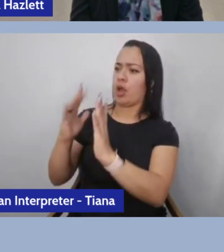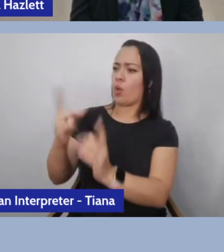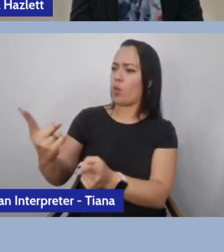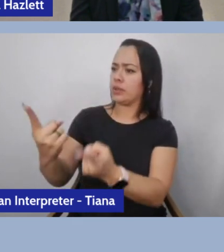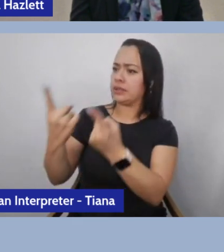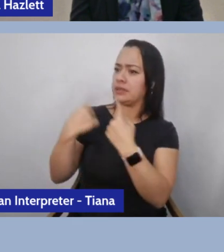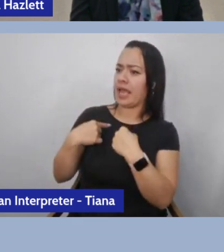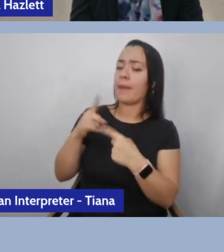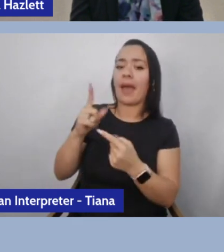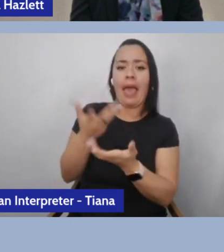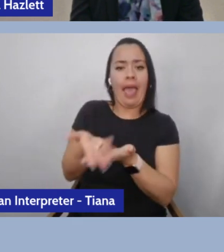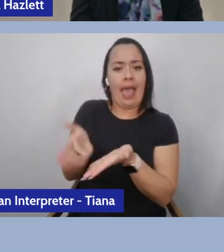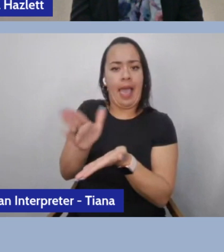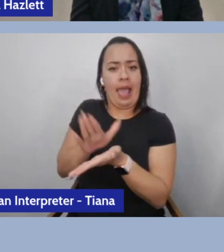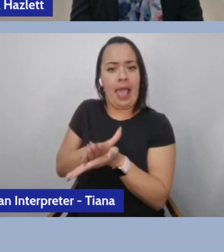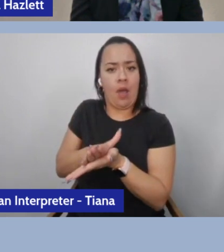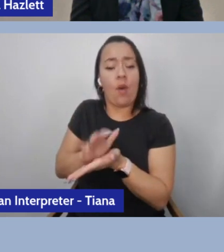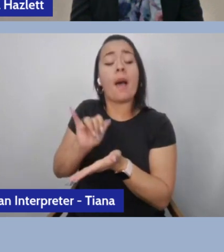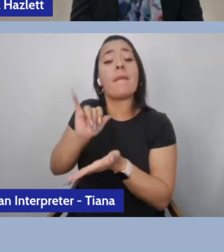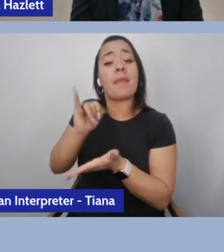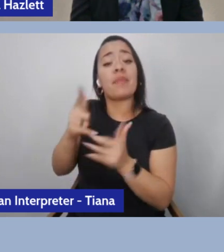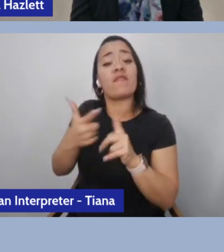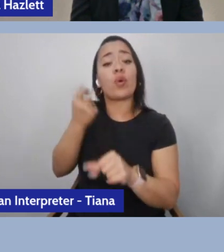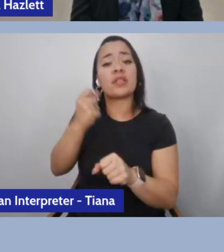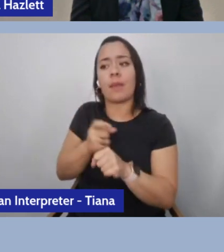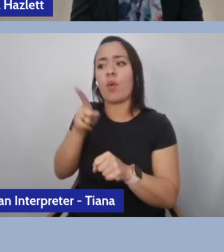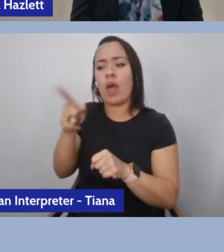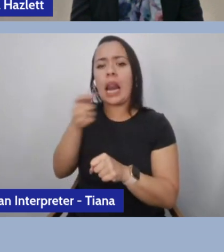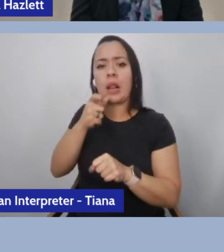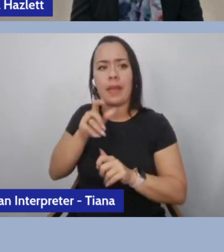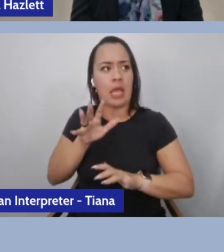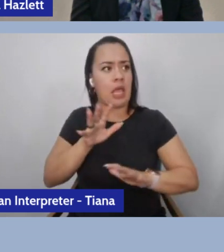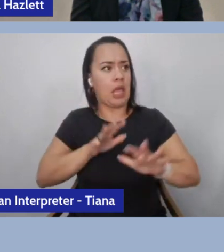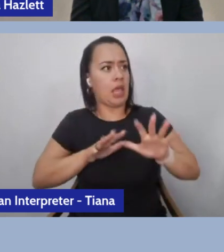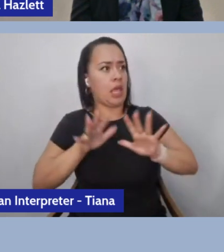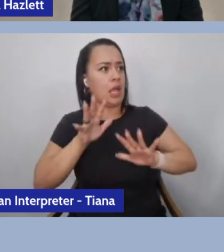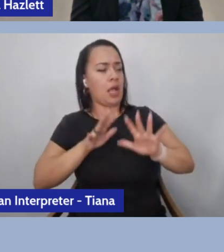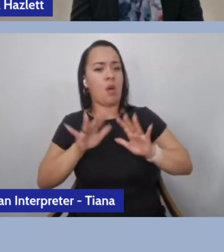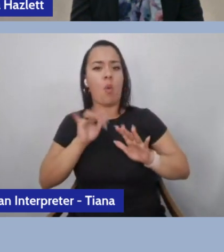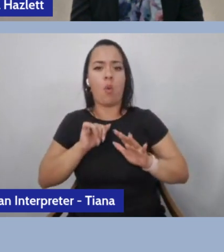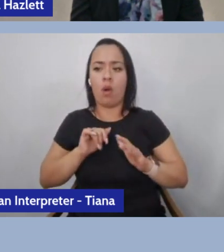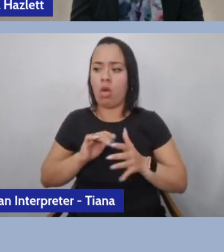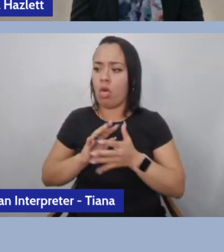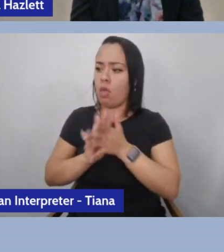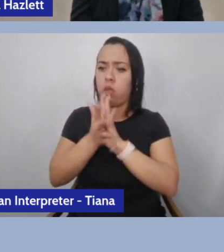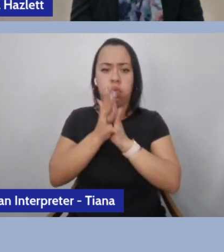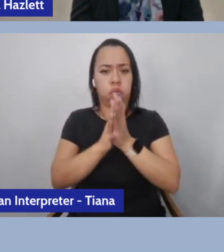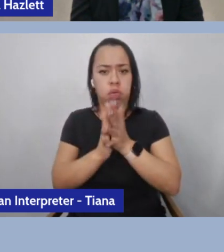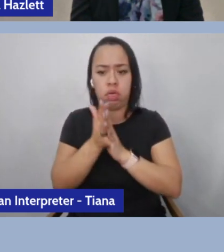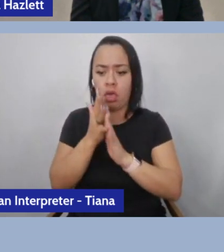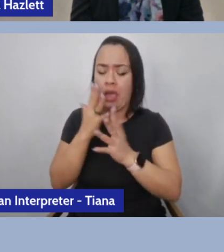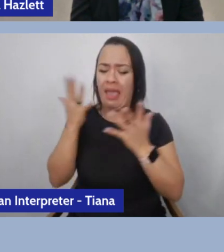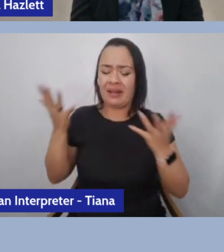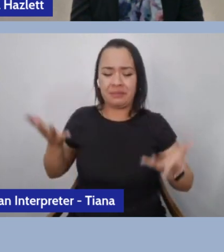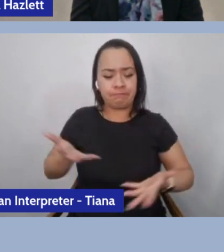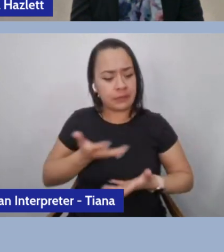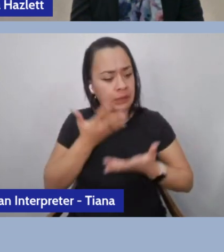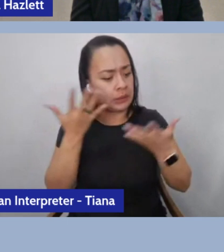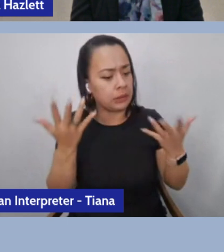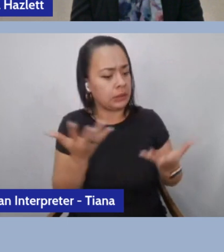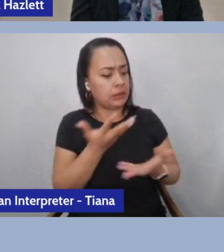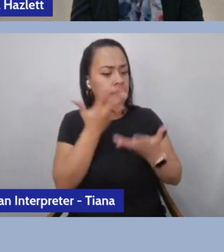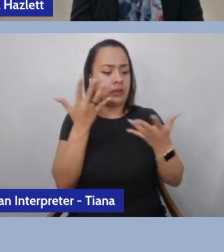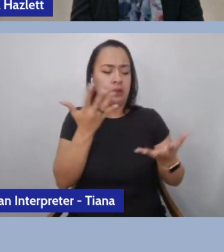Is there some degree of incoherence? Are they scrambling for words? Do they find it difficult to